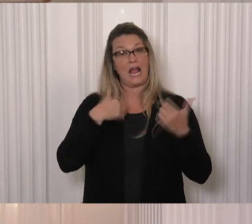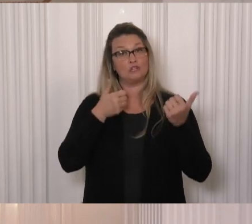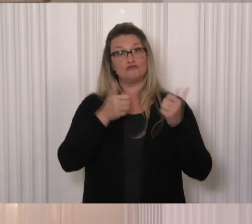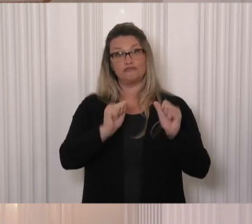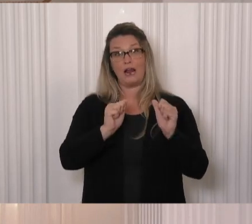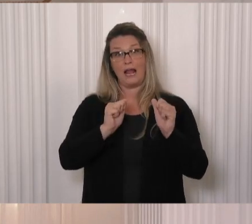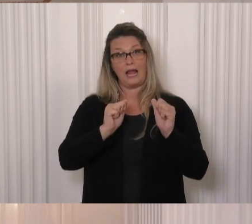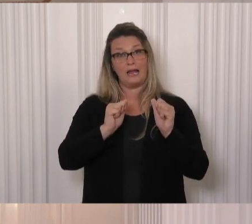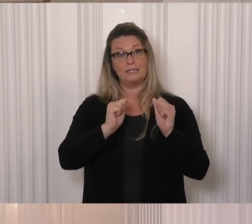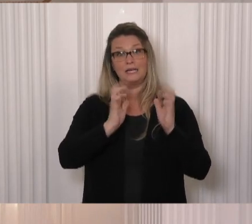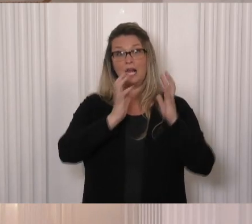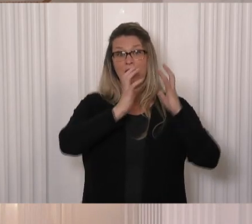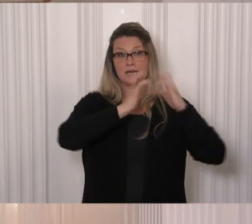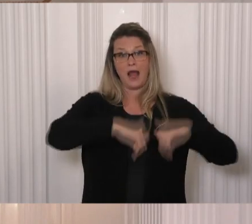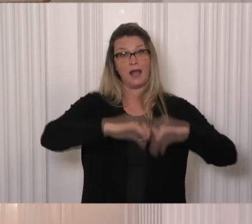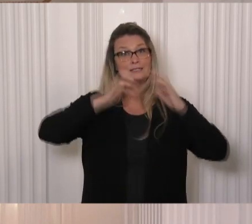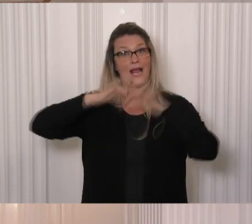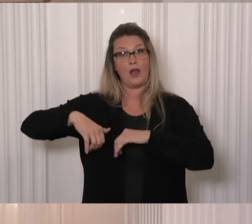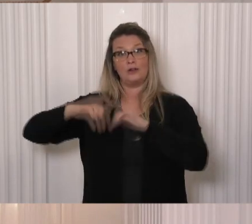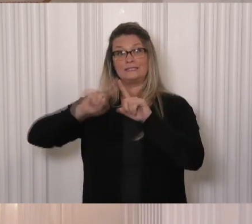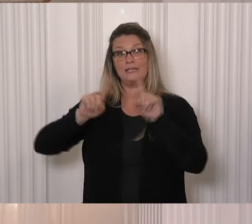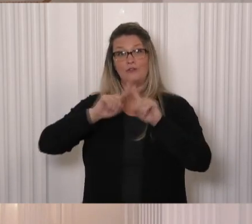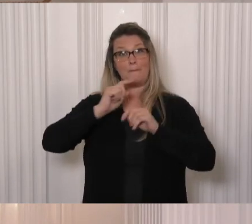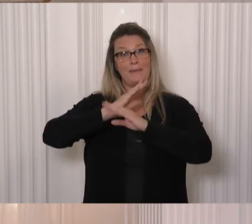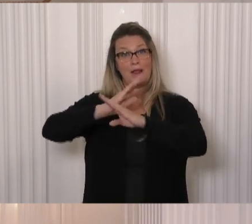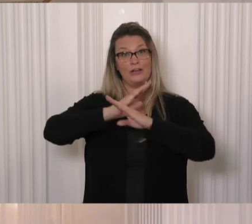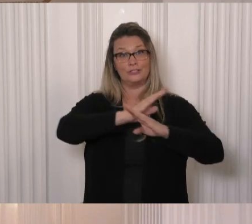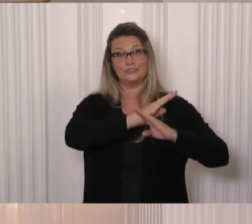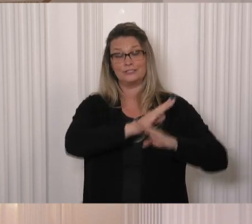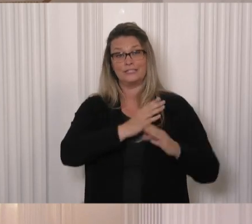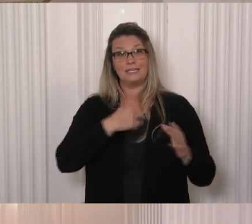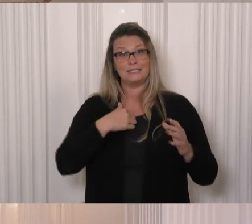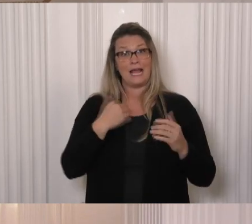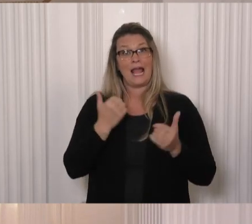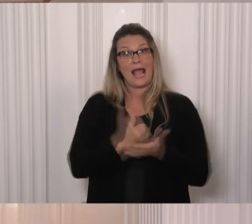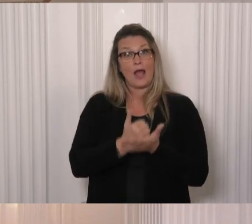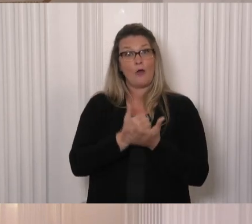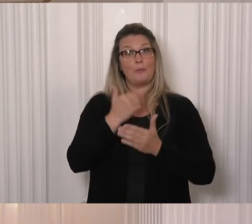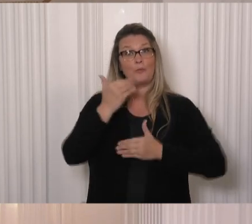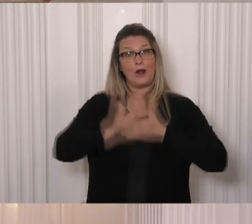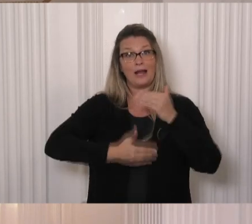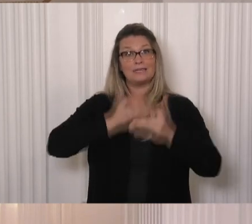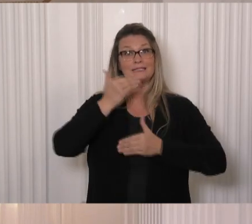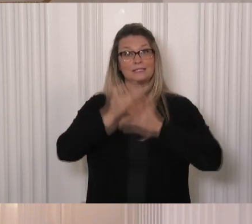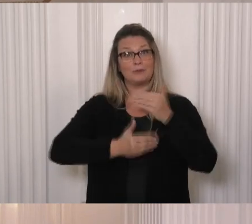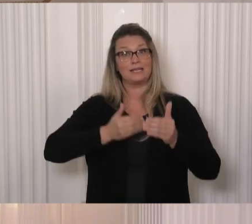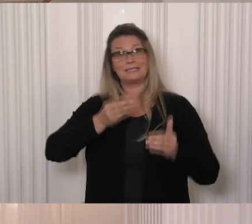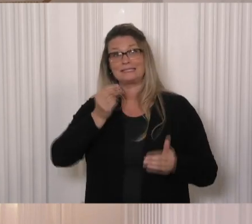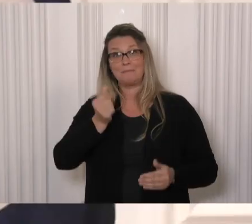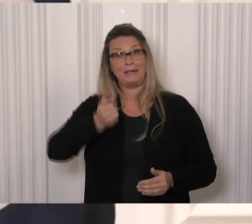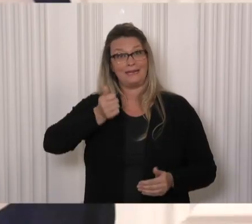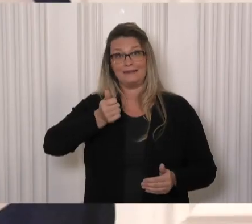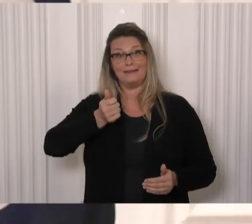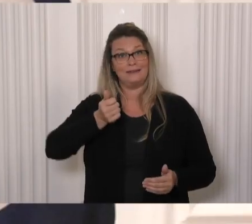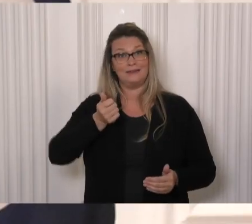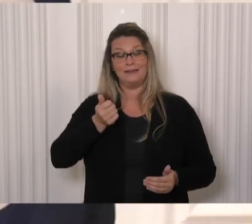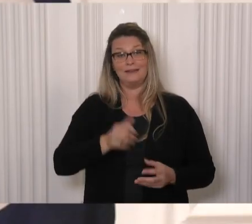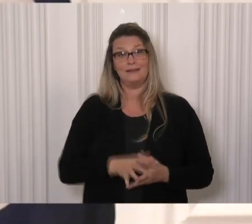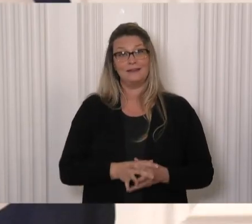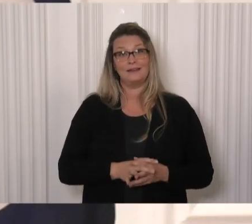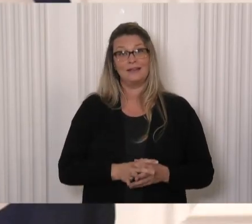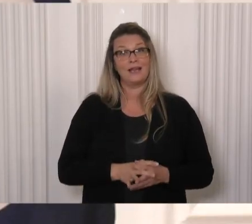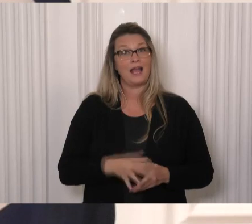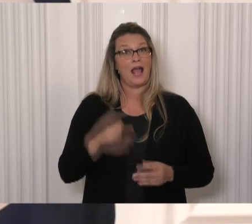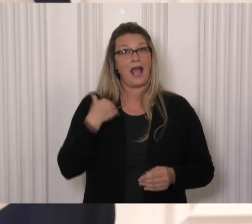of the barriers right off the get-go that would give us the ability to process immediately. You know,